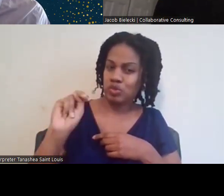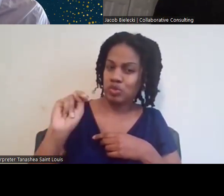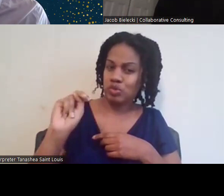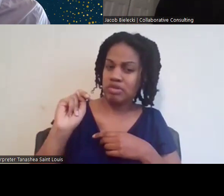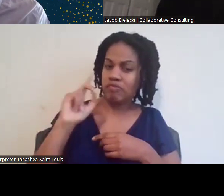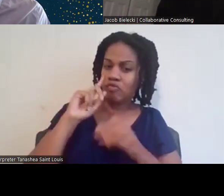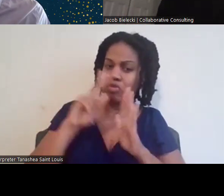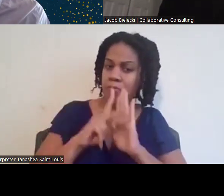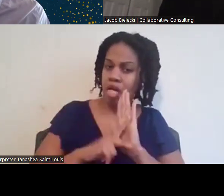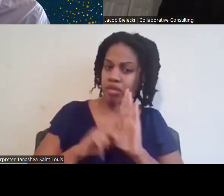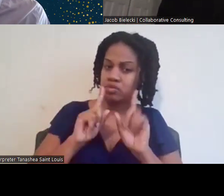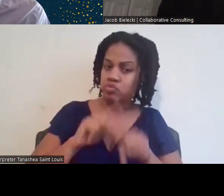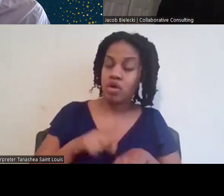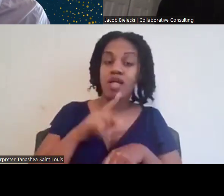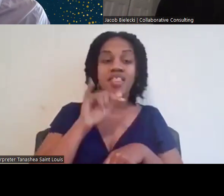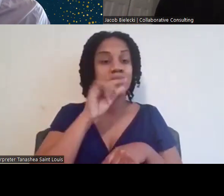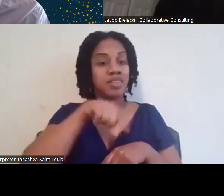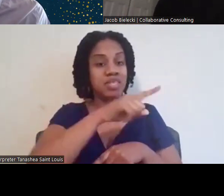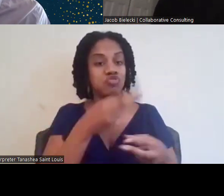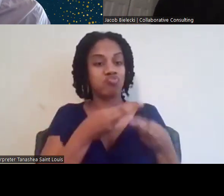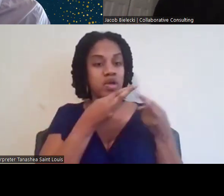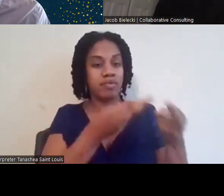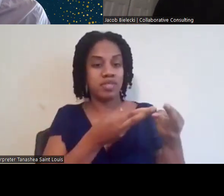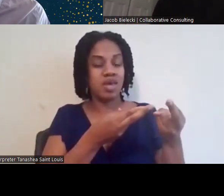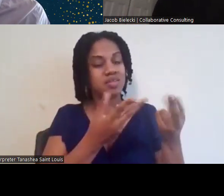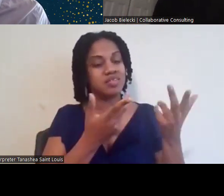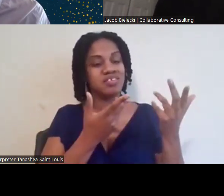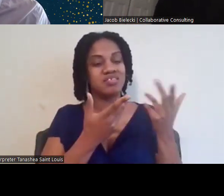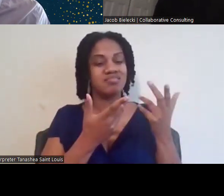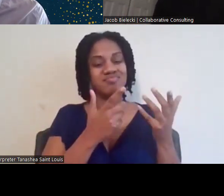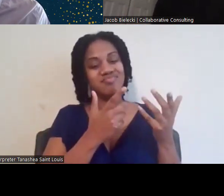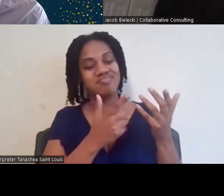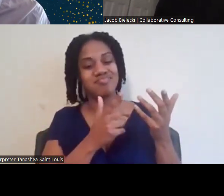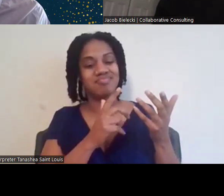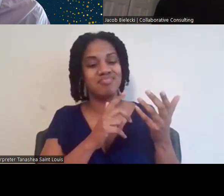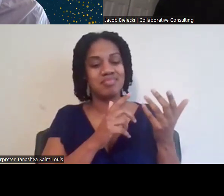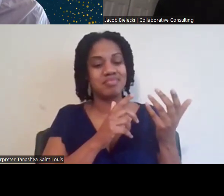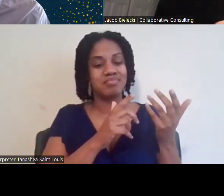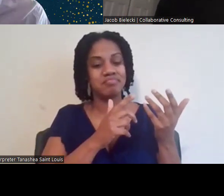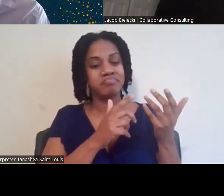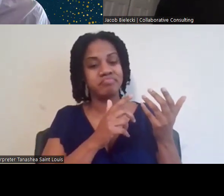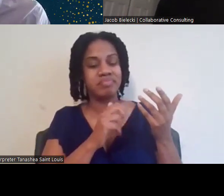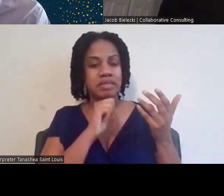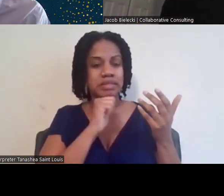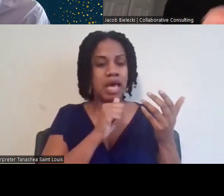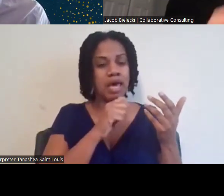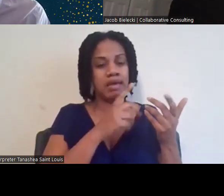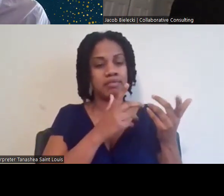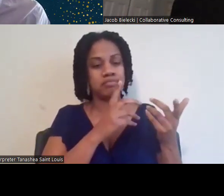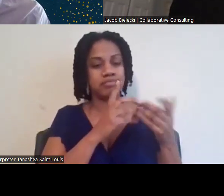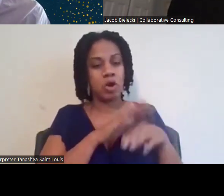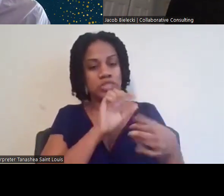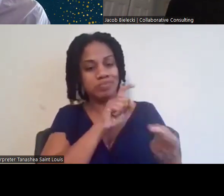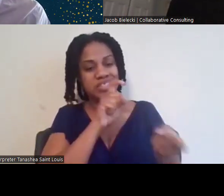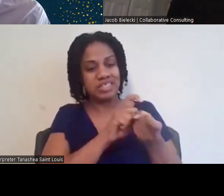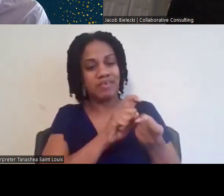report, these recommendations are sort of, in a way, they're kind of untethered to any specific agenda. So